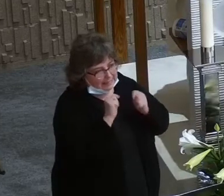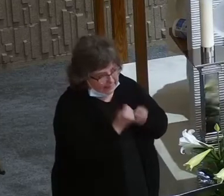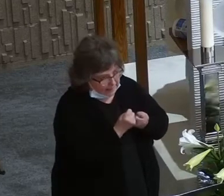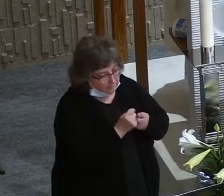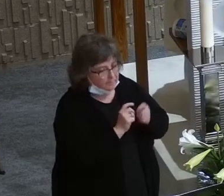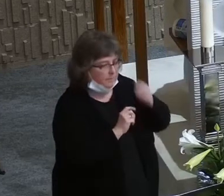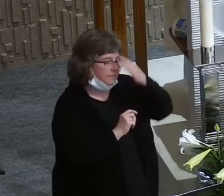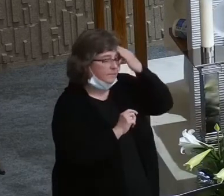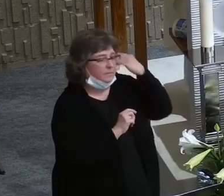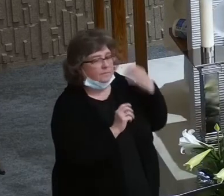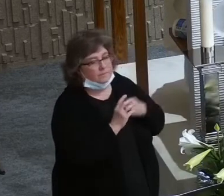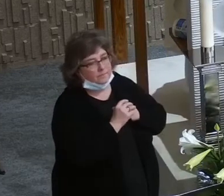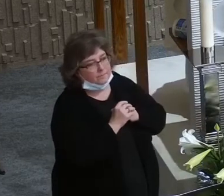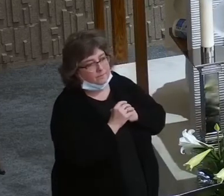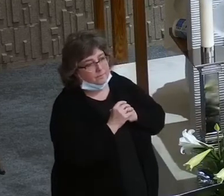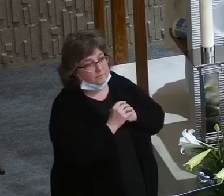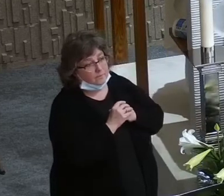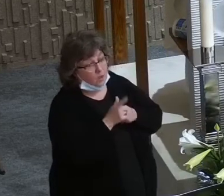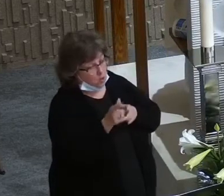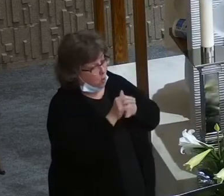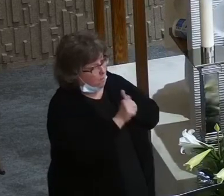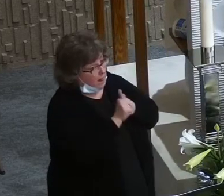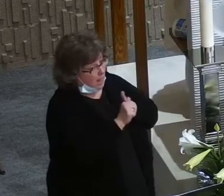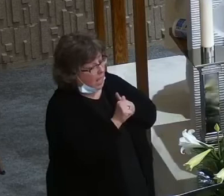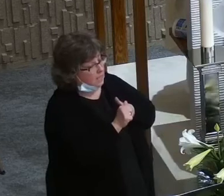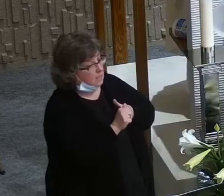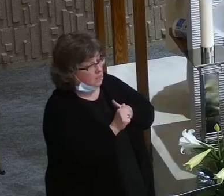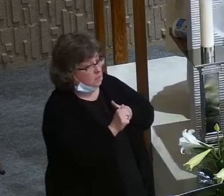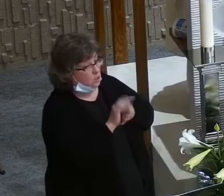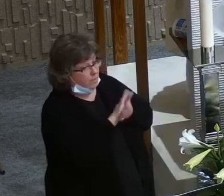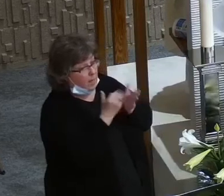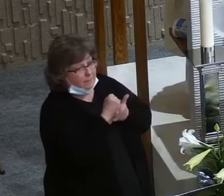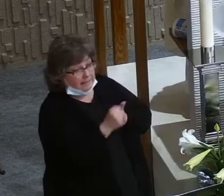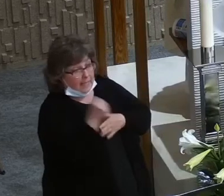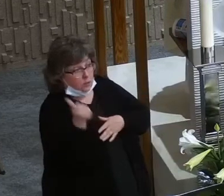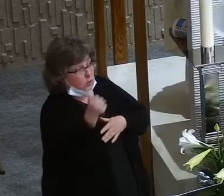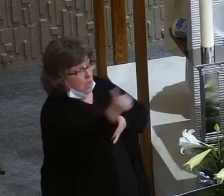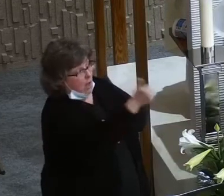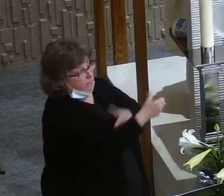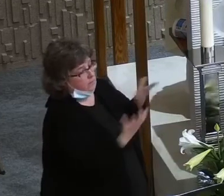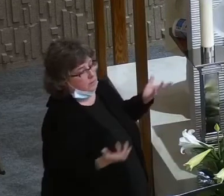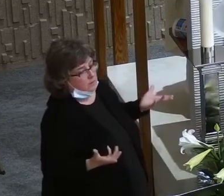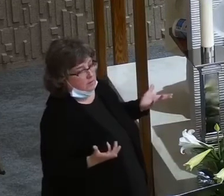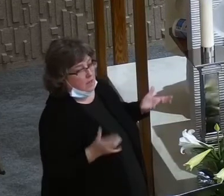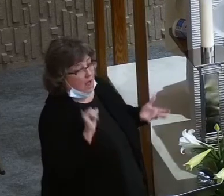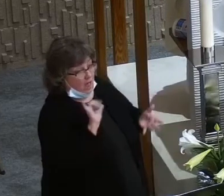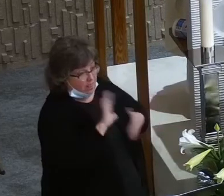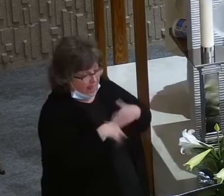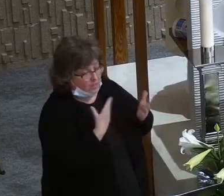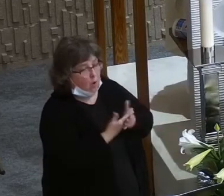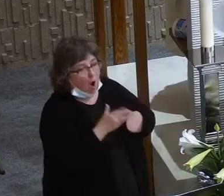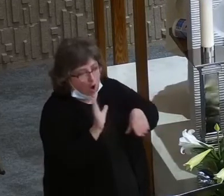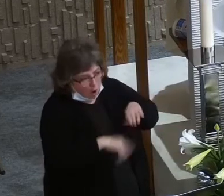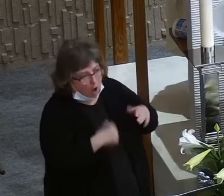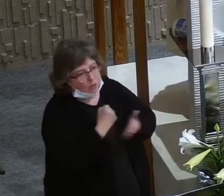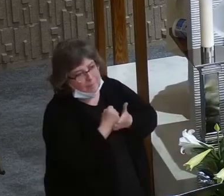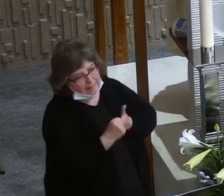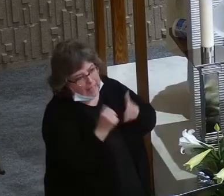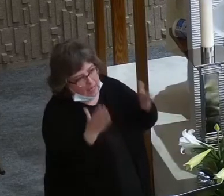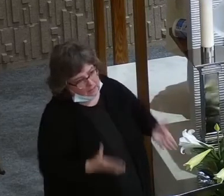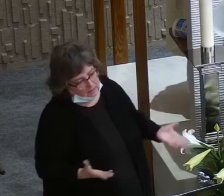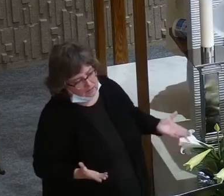team. You're being led to be saints. That is what we're all being led to do.